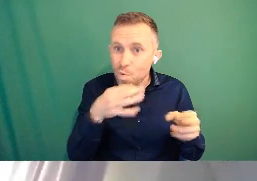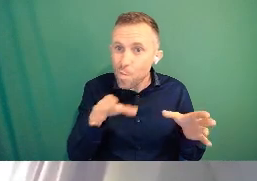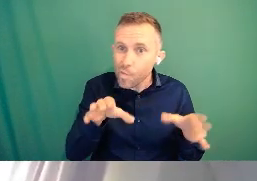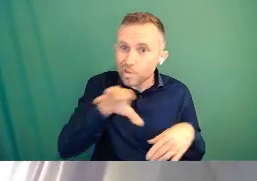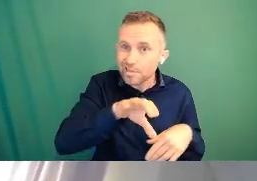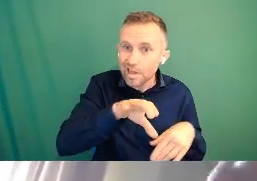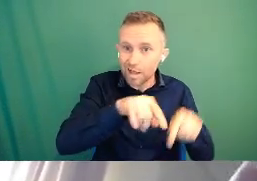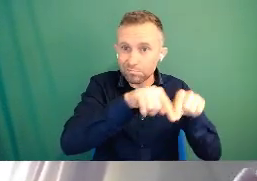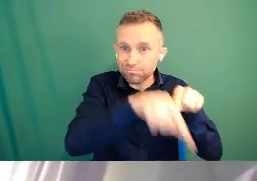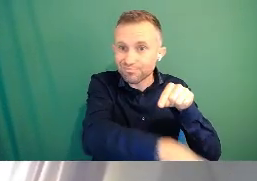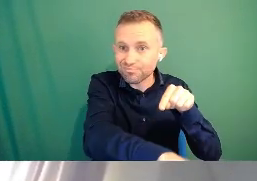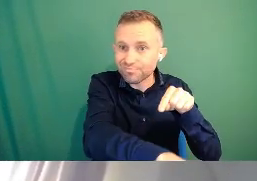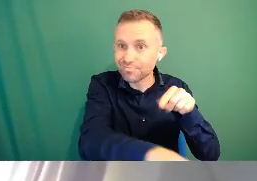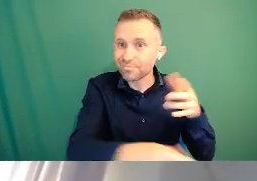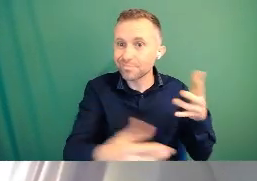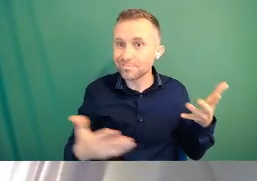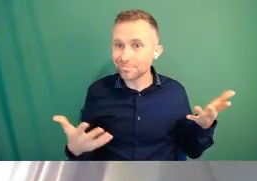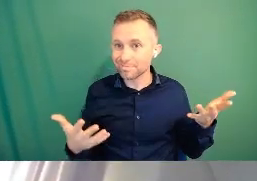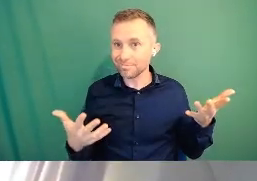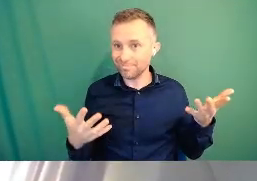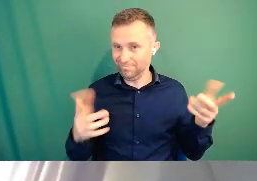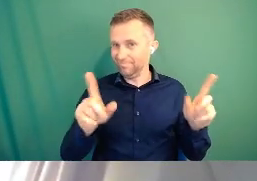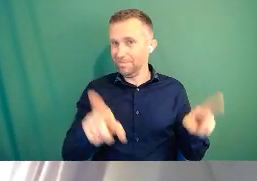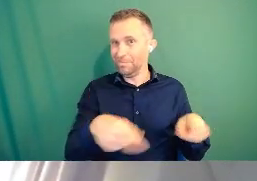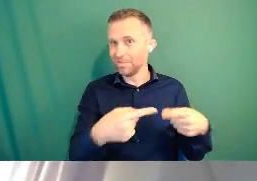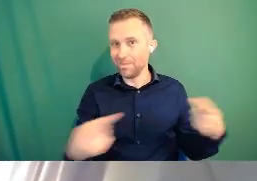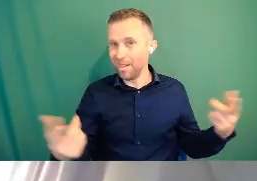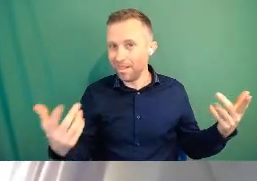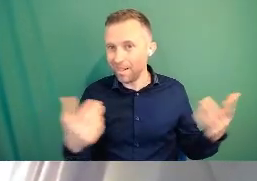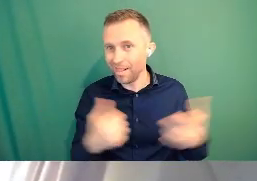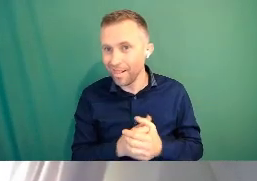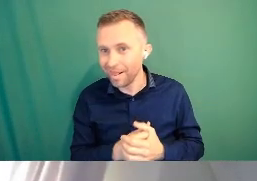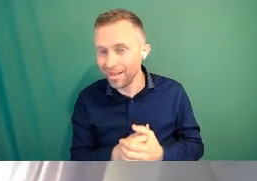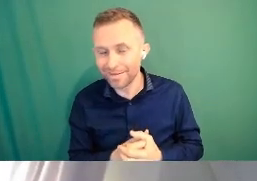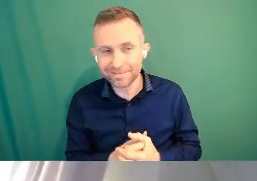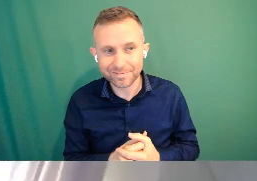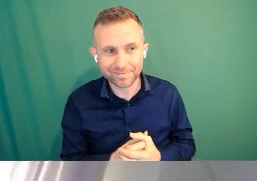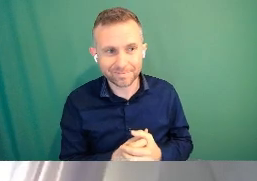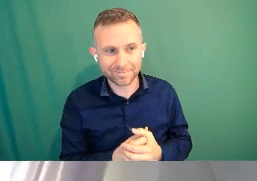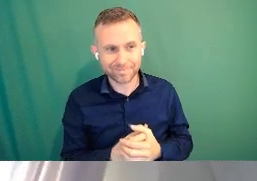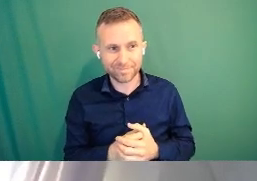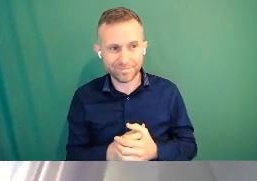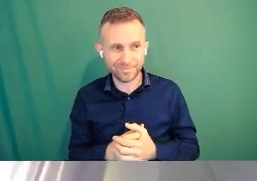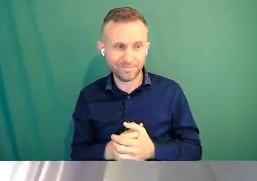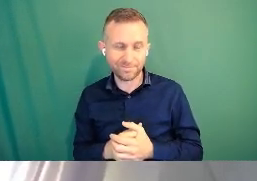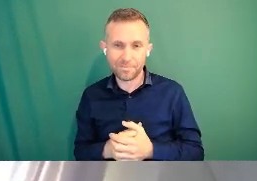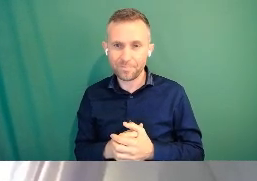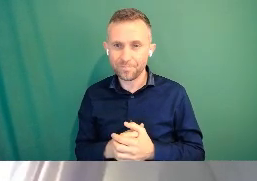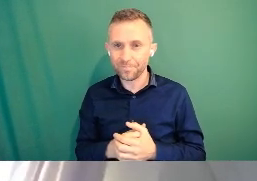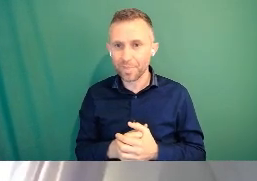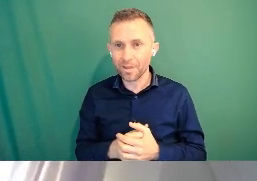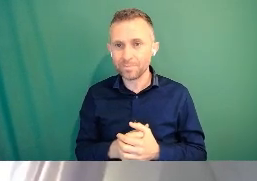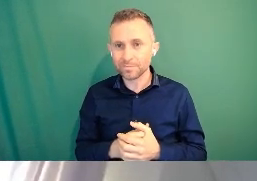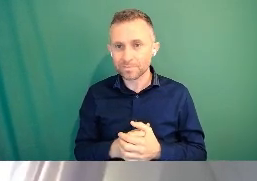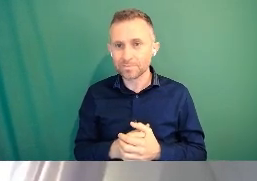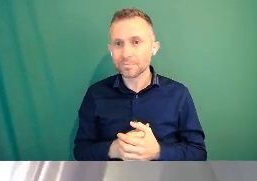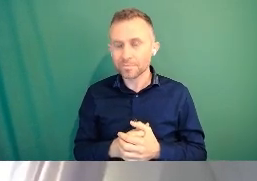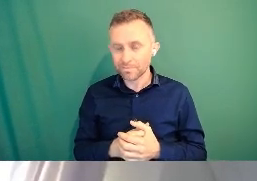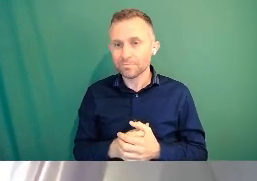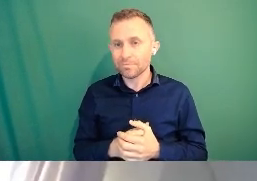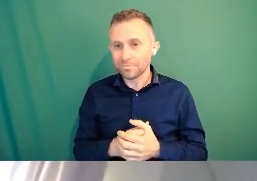back of the castle there's a bank going down the hillside as well. So water would have just drained away.